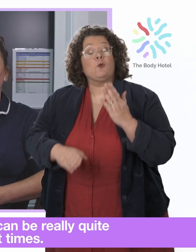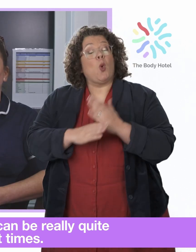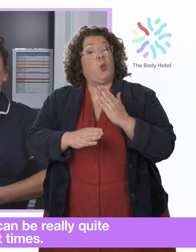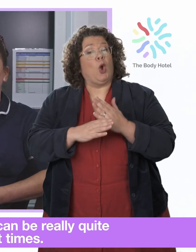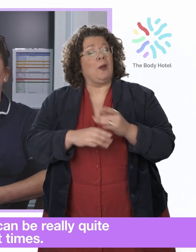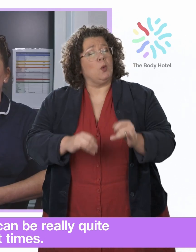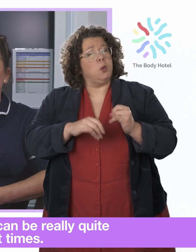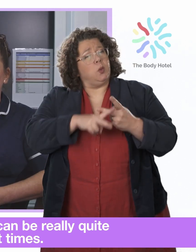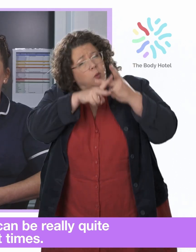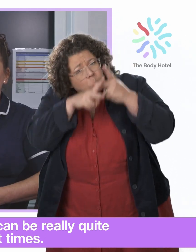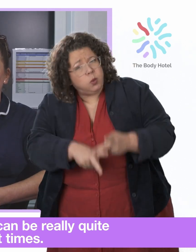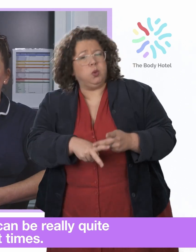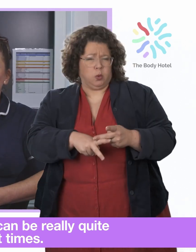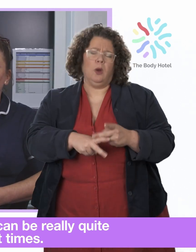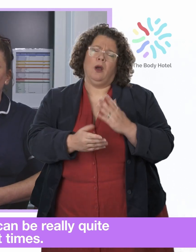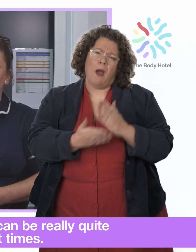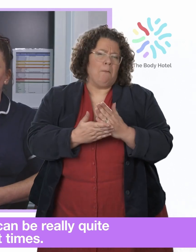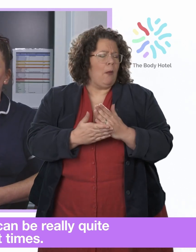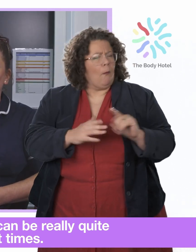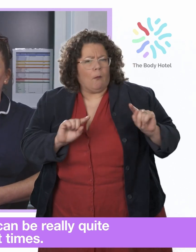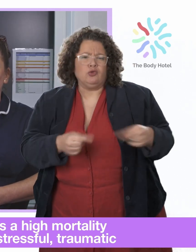Working in critical care can be really quite challenging at times.